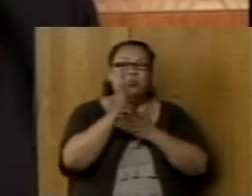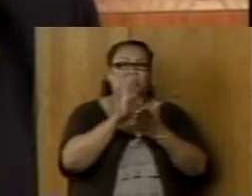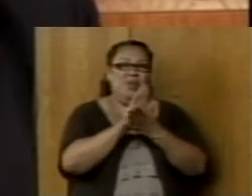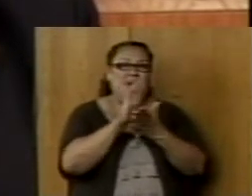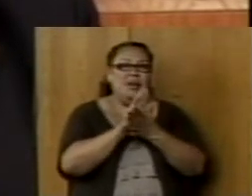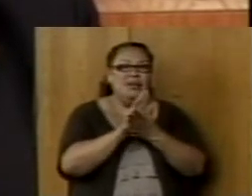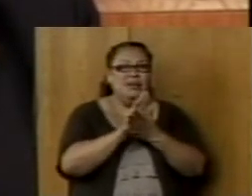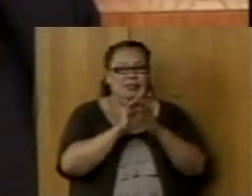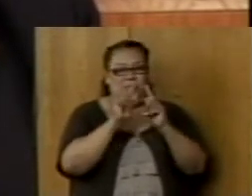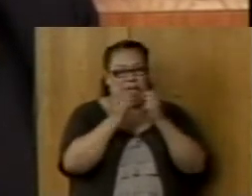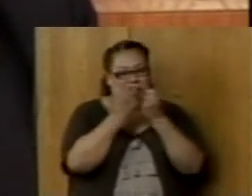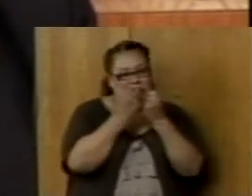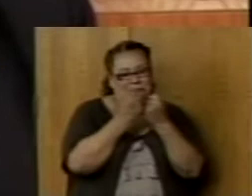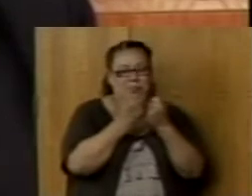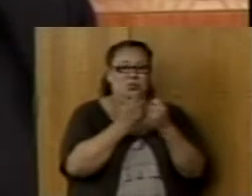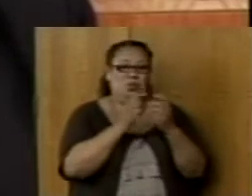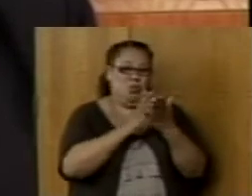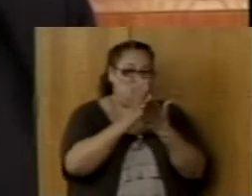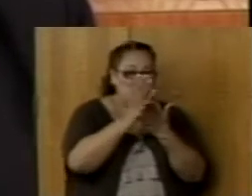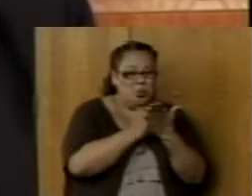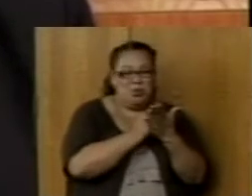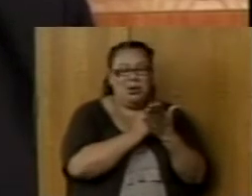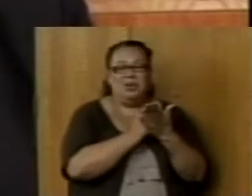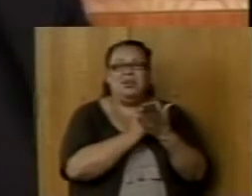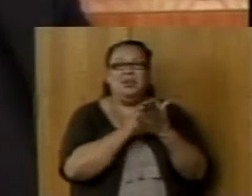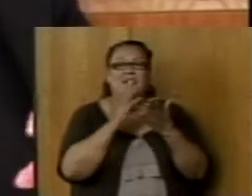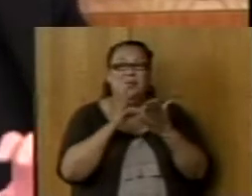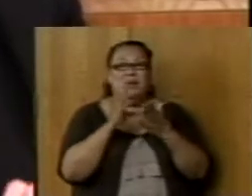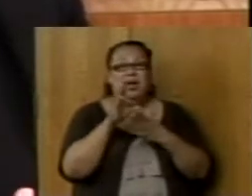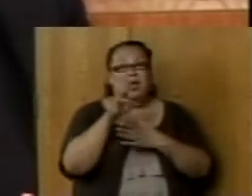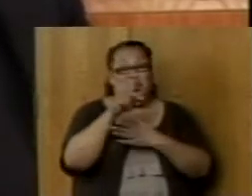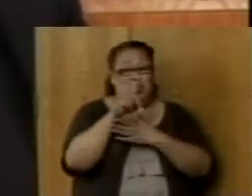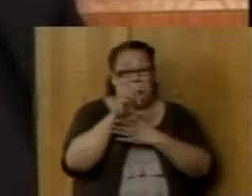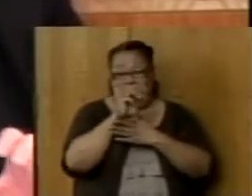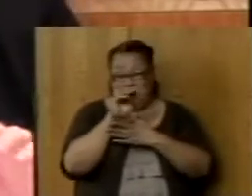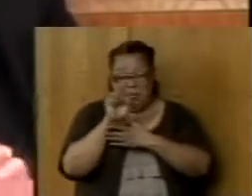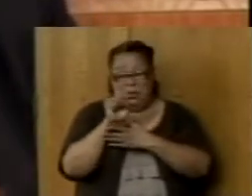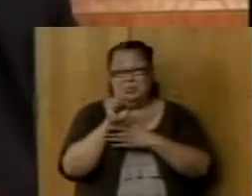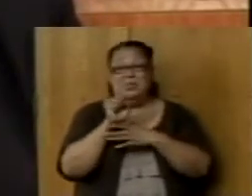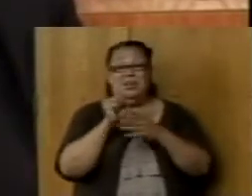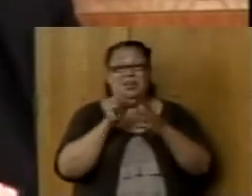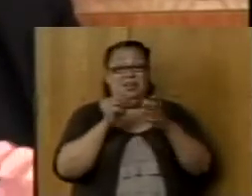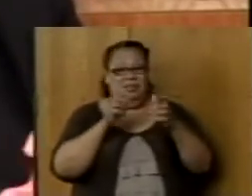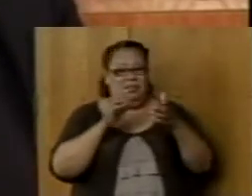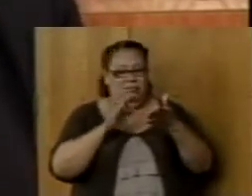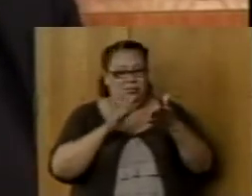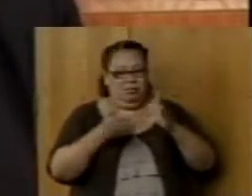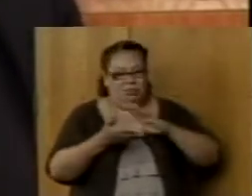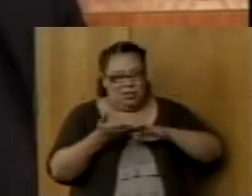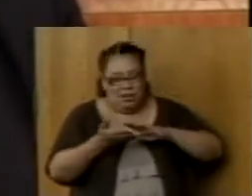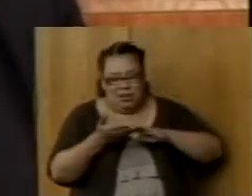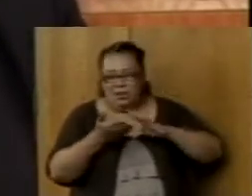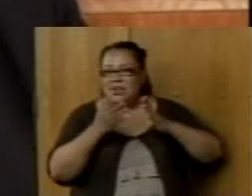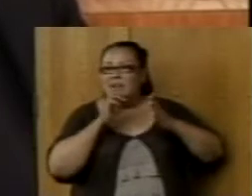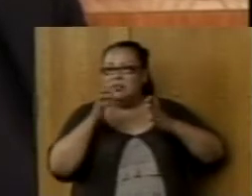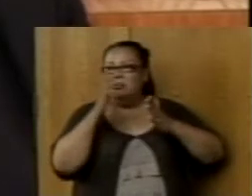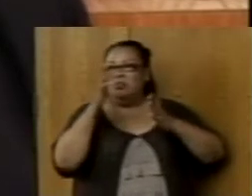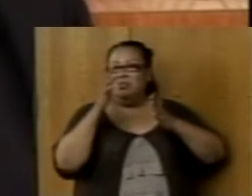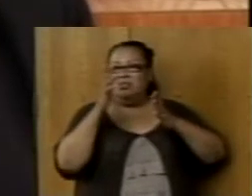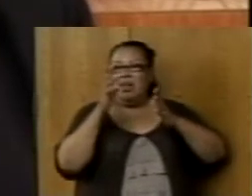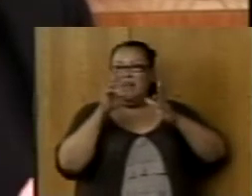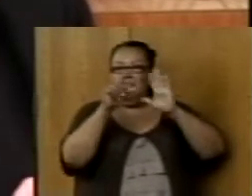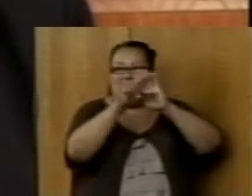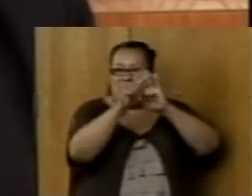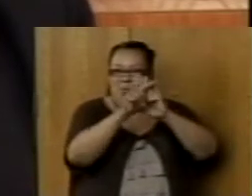teams in the curriculum department, going back to working with their deans, facilitators, and then their departments, then their grade levels to ensure that all of it